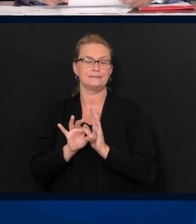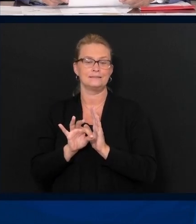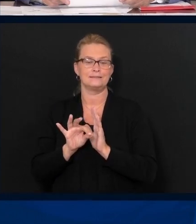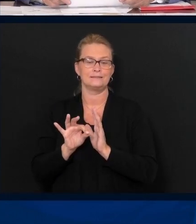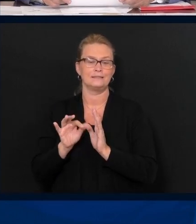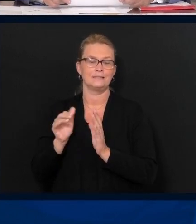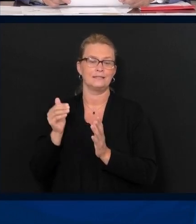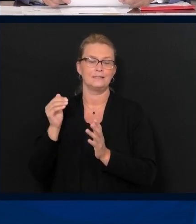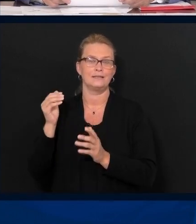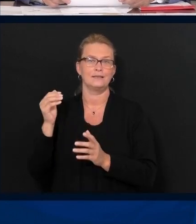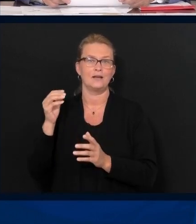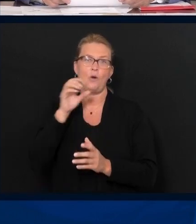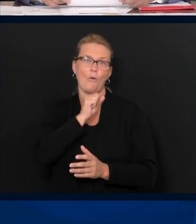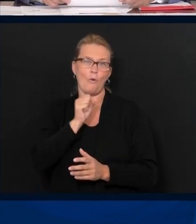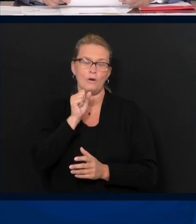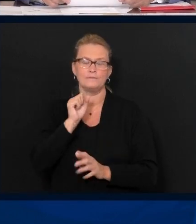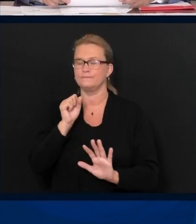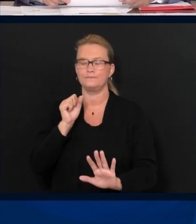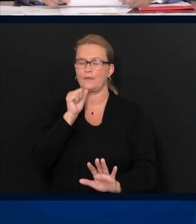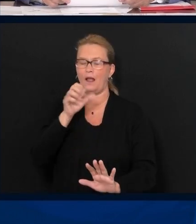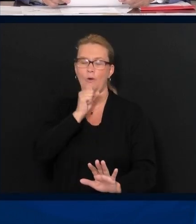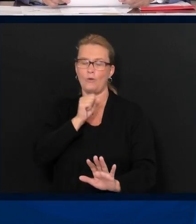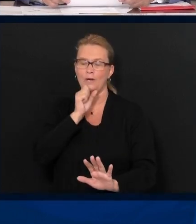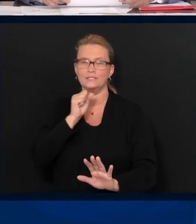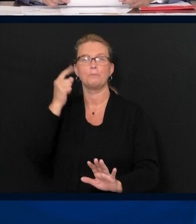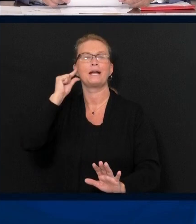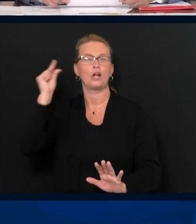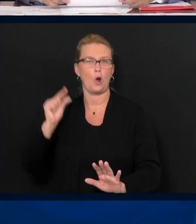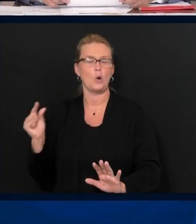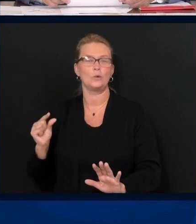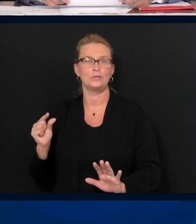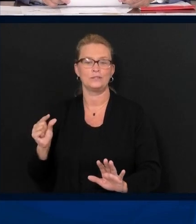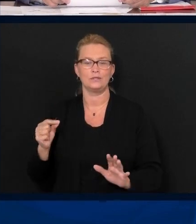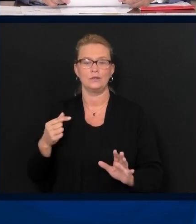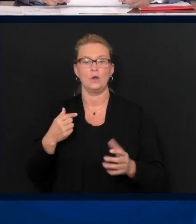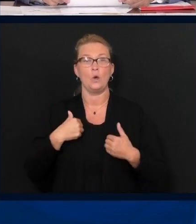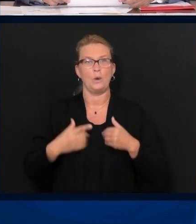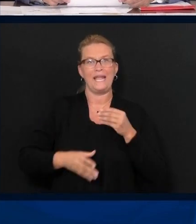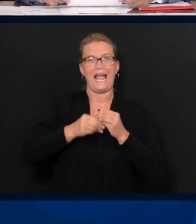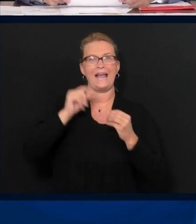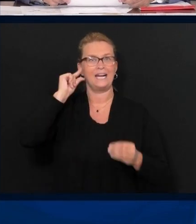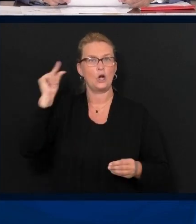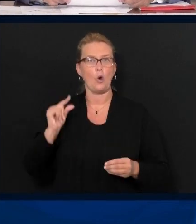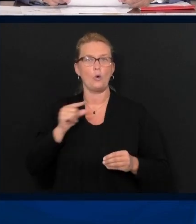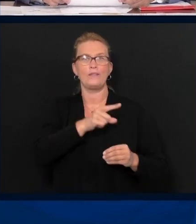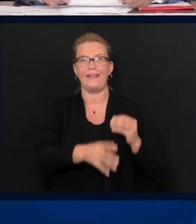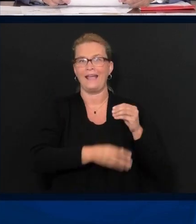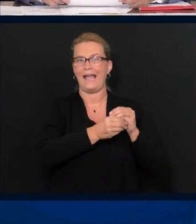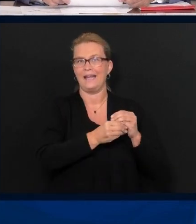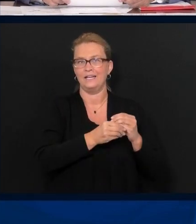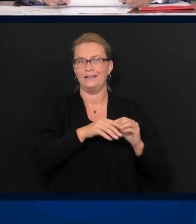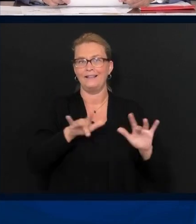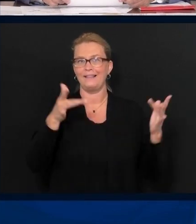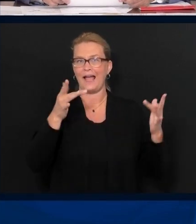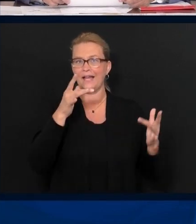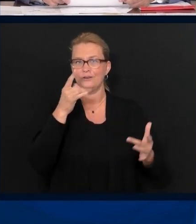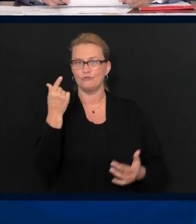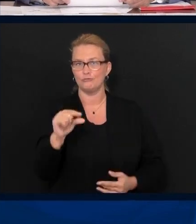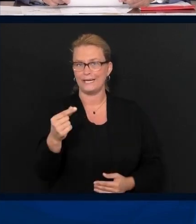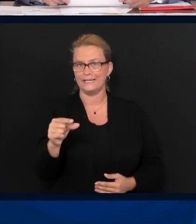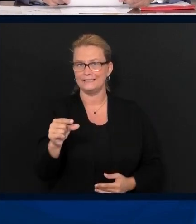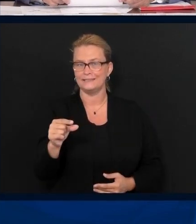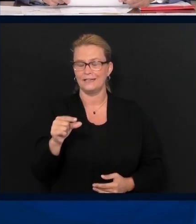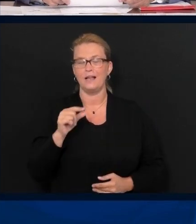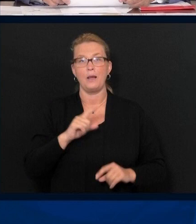somewhat close to our our gold color. We added gold, they added light green. From the